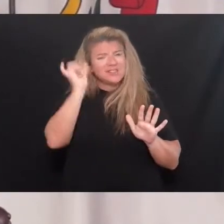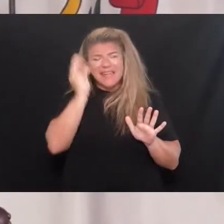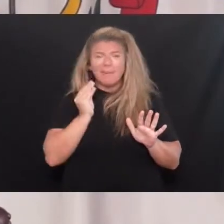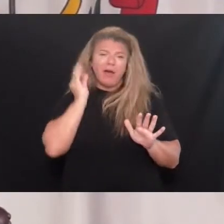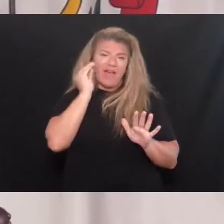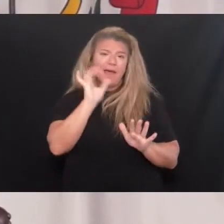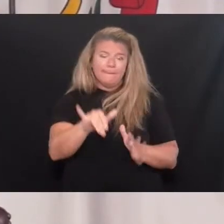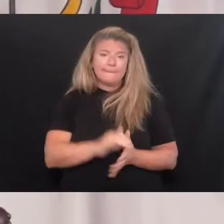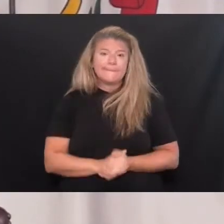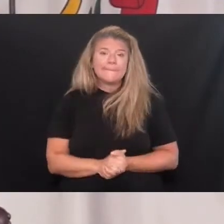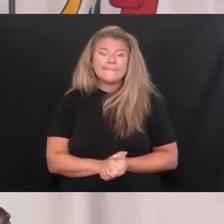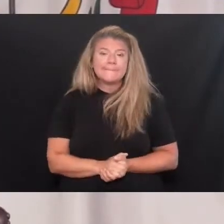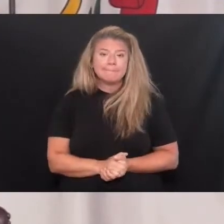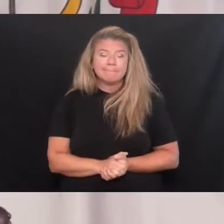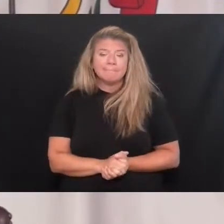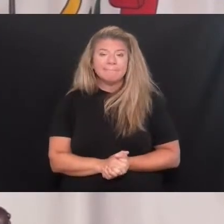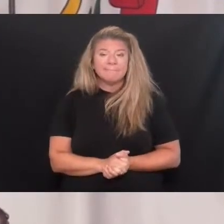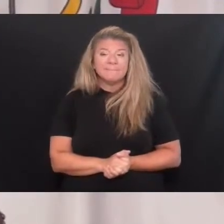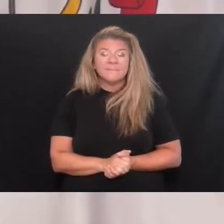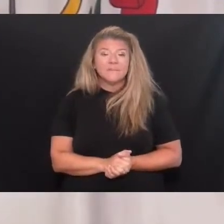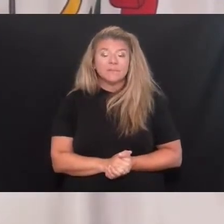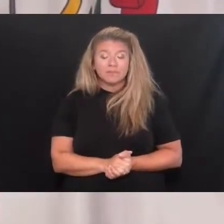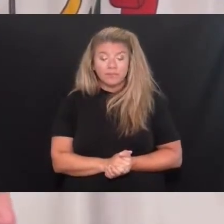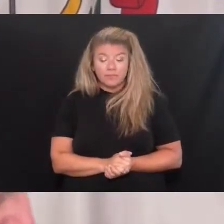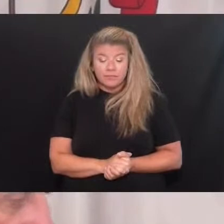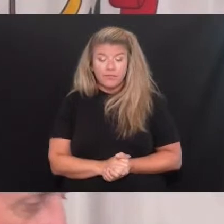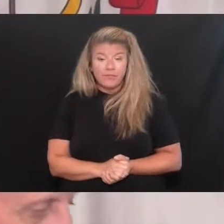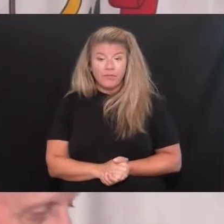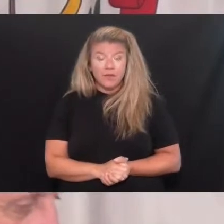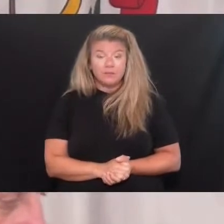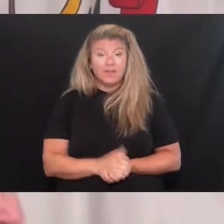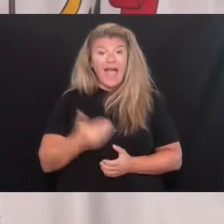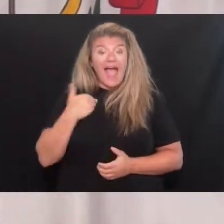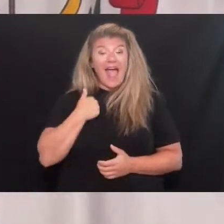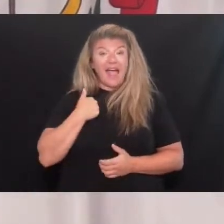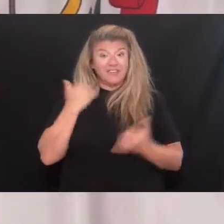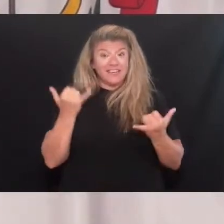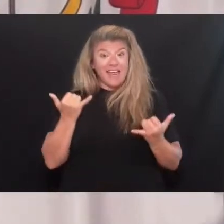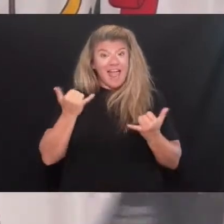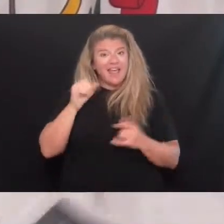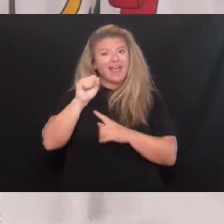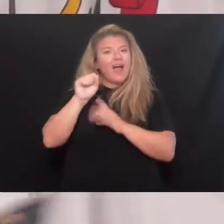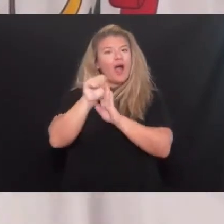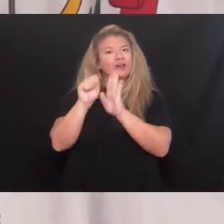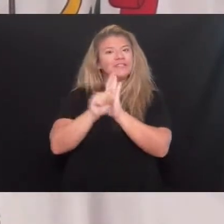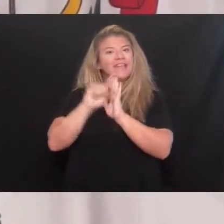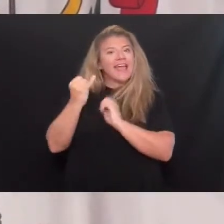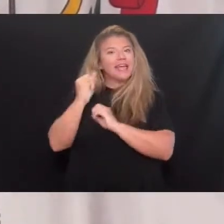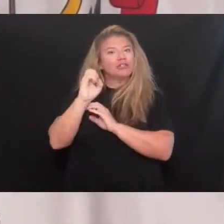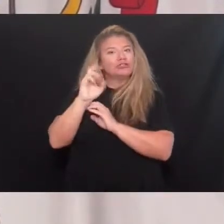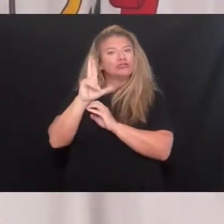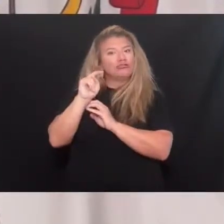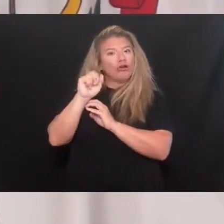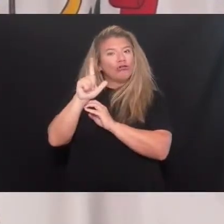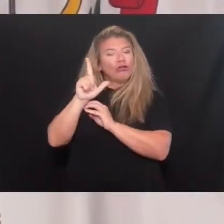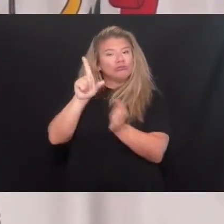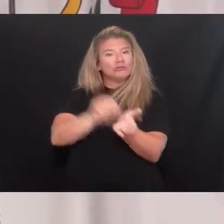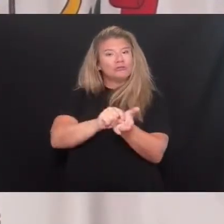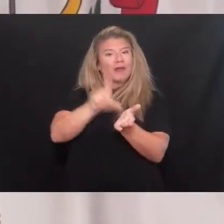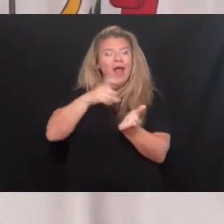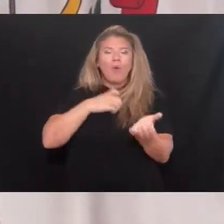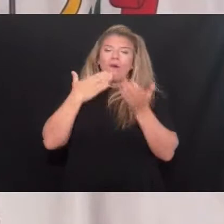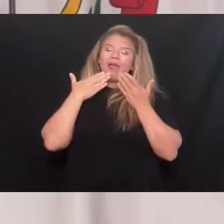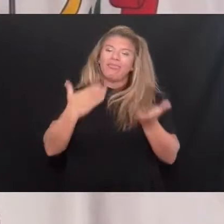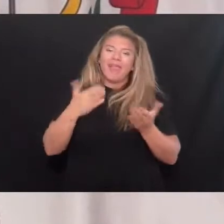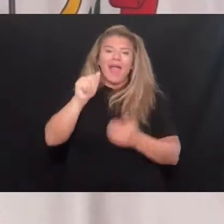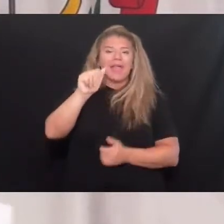it. I've got this right here. Our State Journal came out today, and I want to thank all those at the State Journal